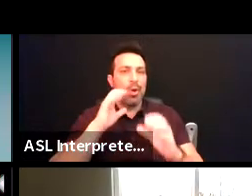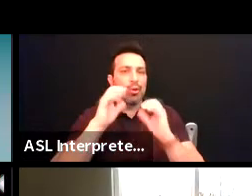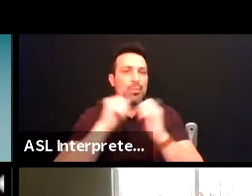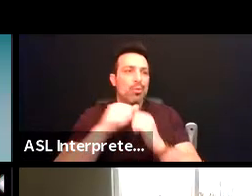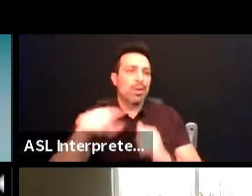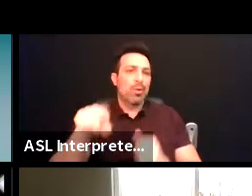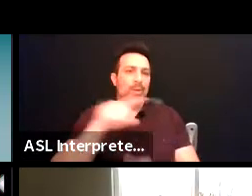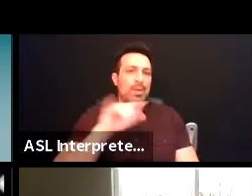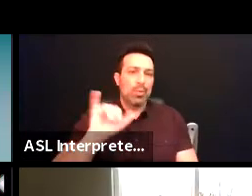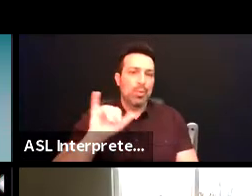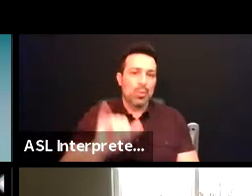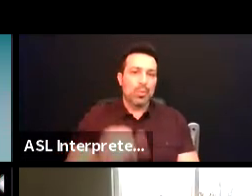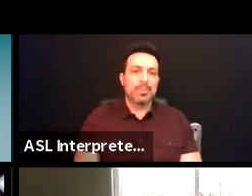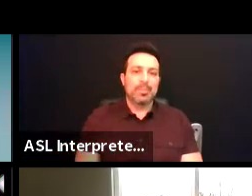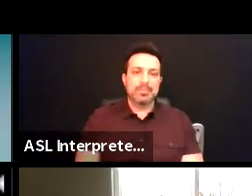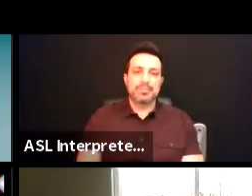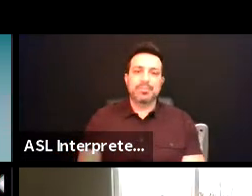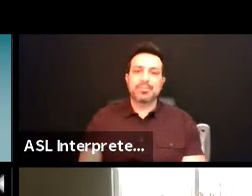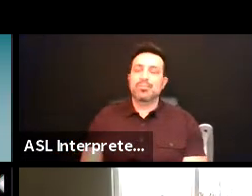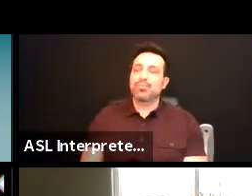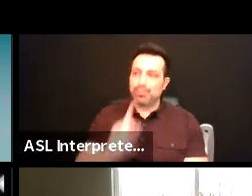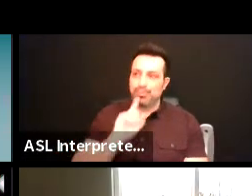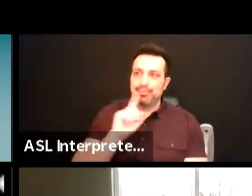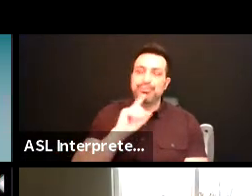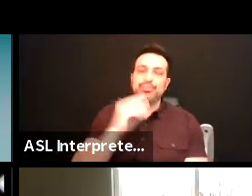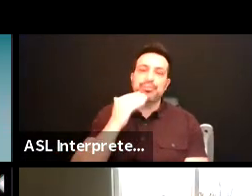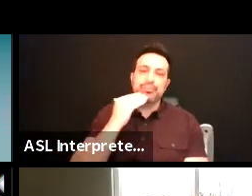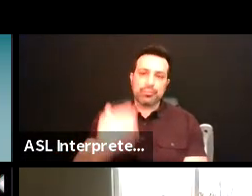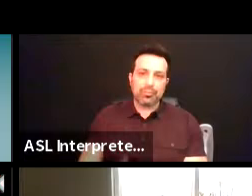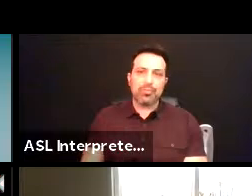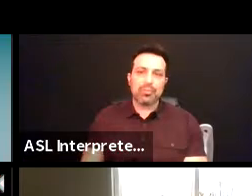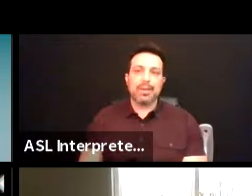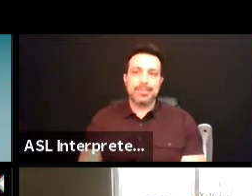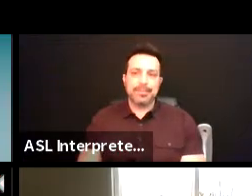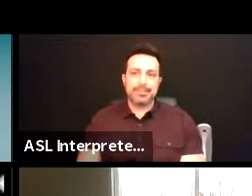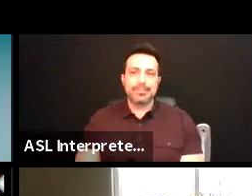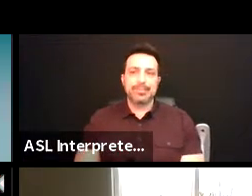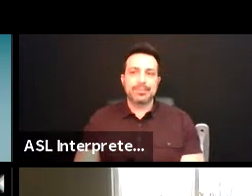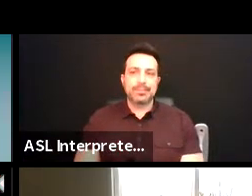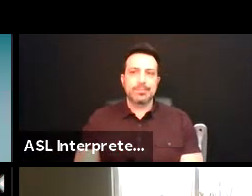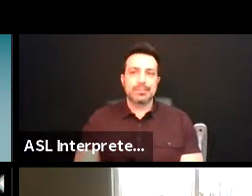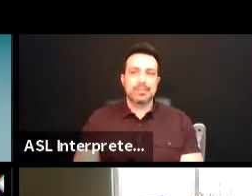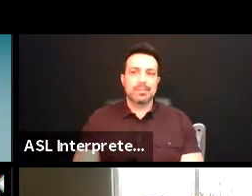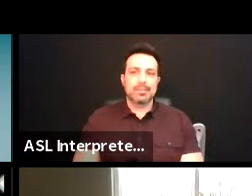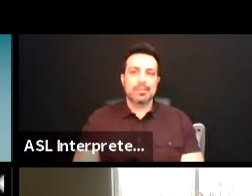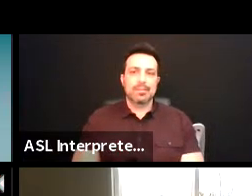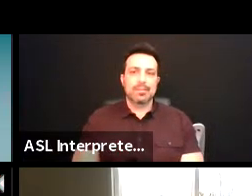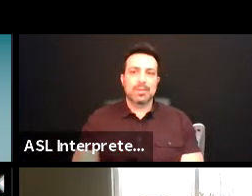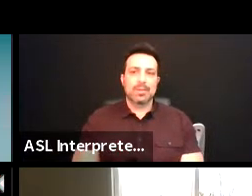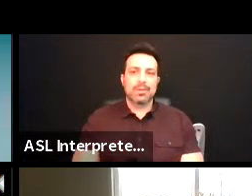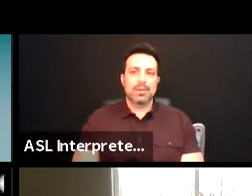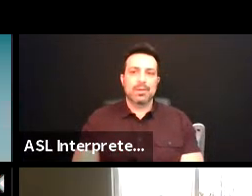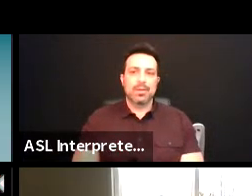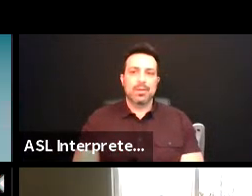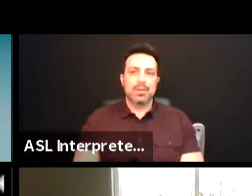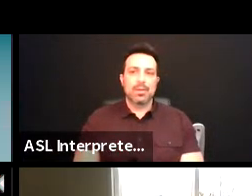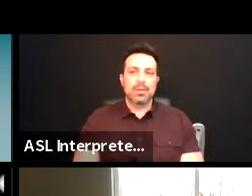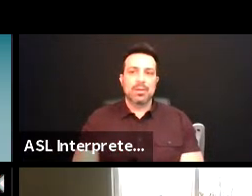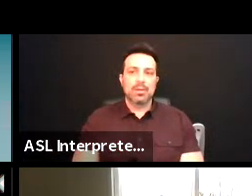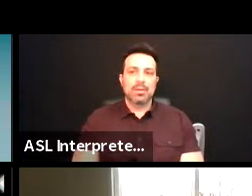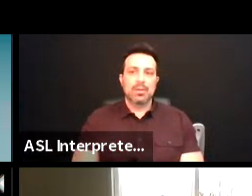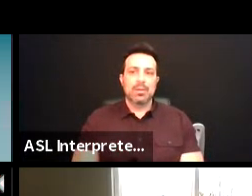them as well. Absolutely. Thank you for that. Thank you. And